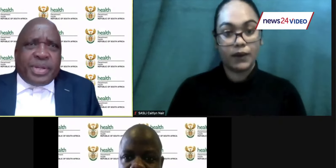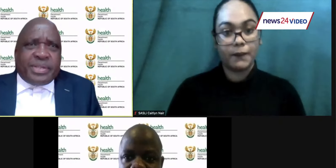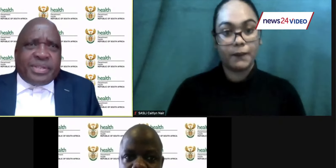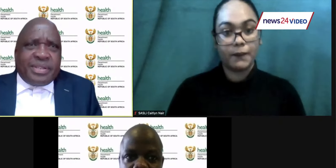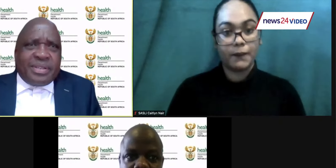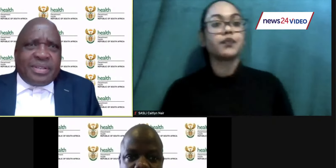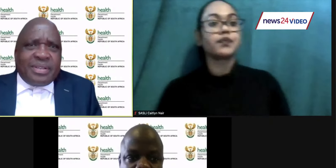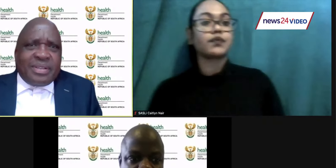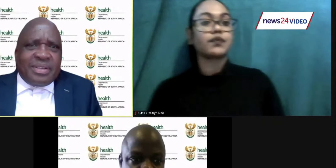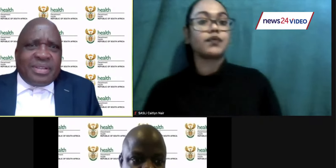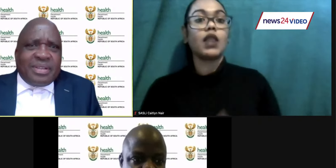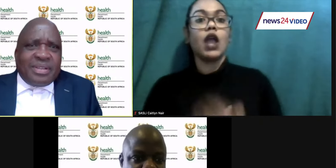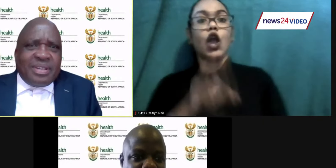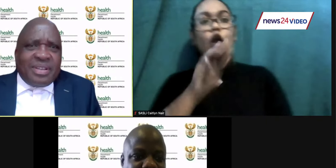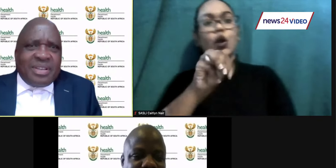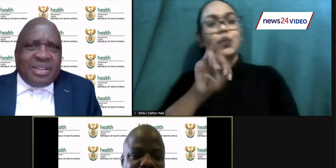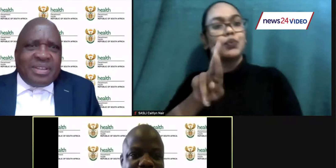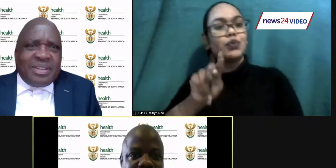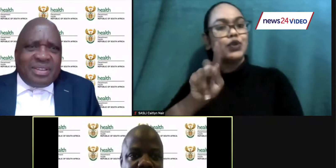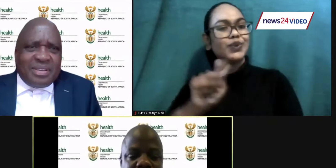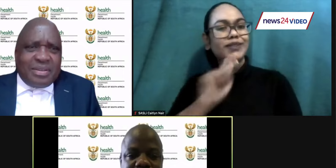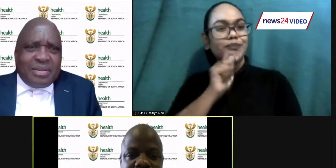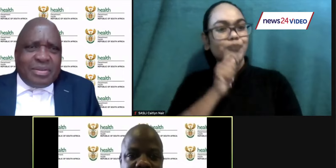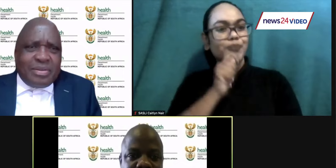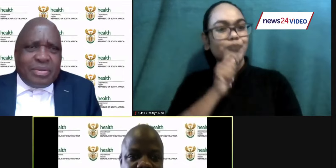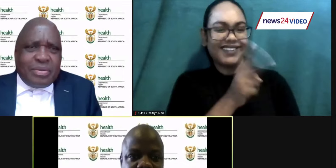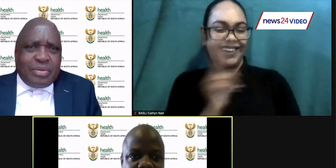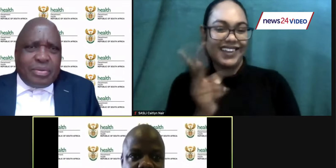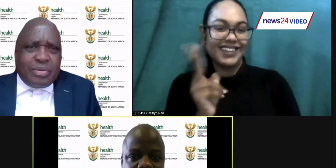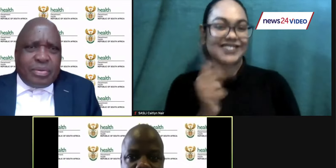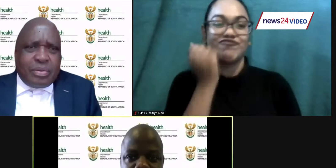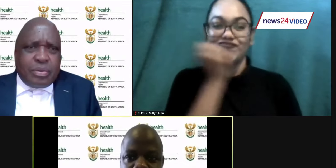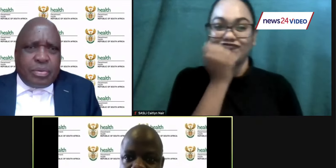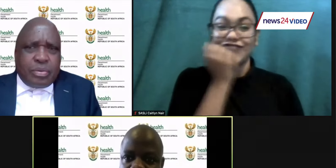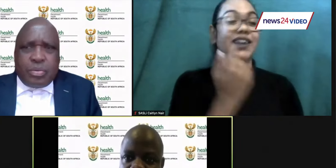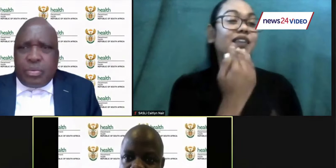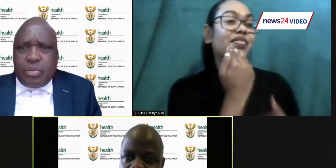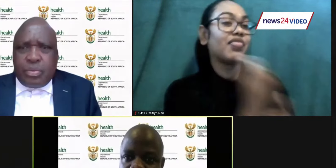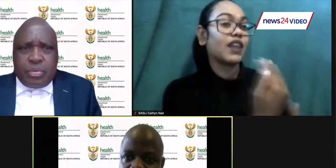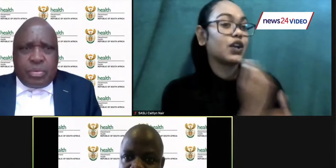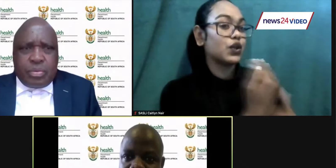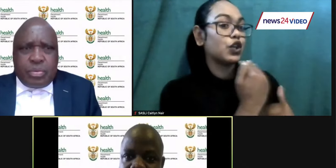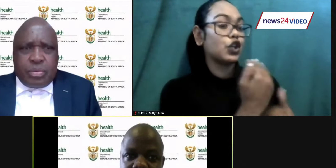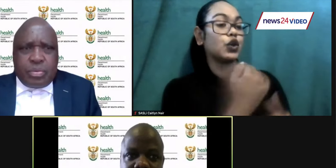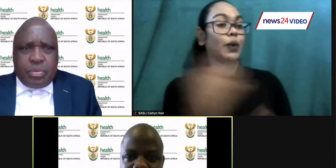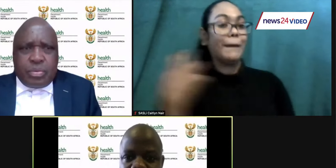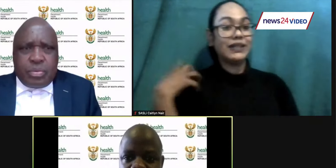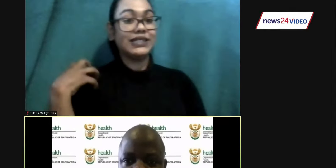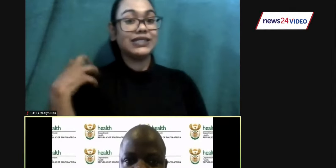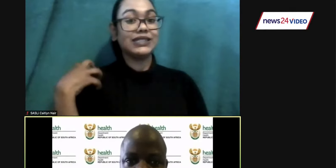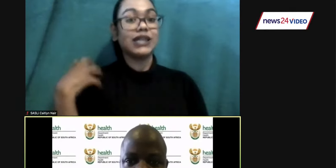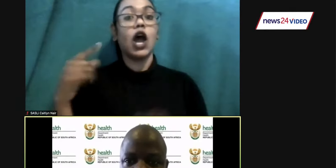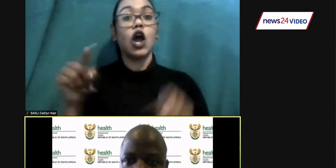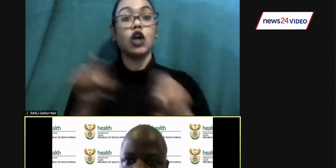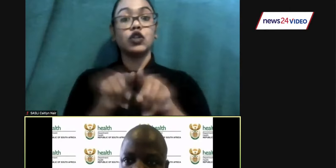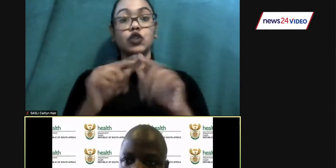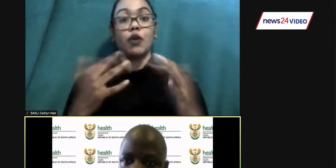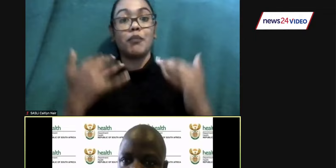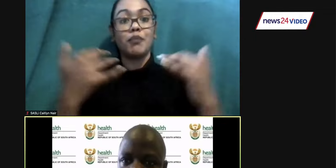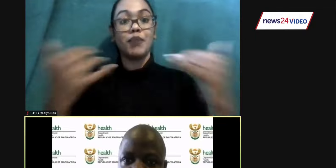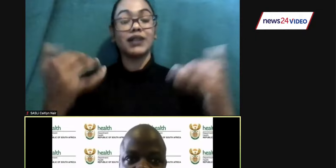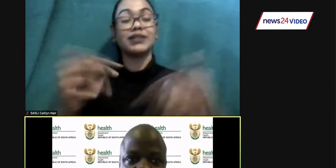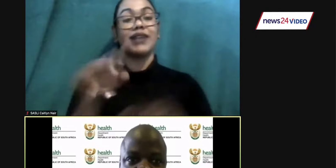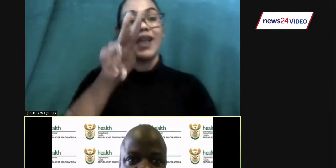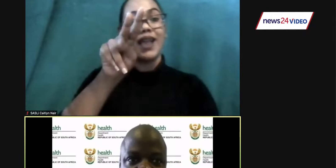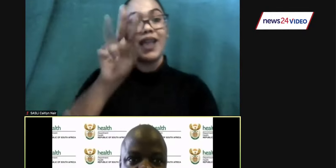You are muted. Oh, thanks, Minister and members of the panel. The MECs have joined, and